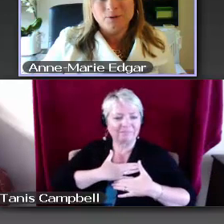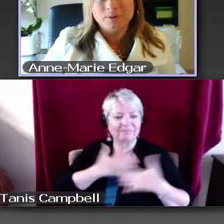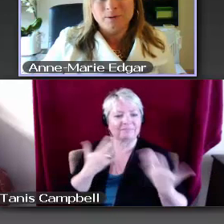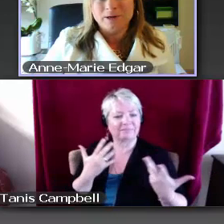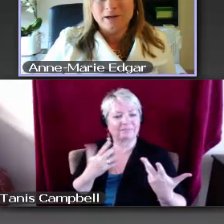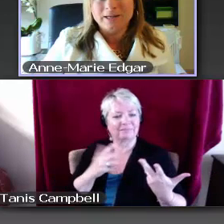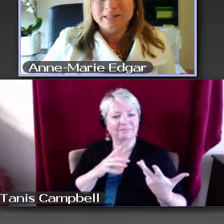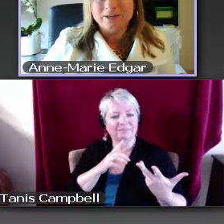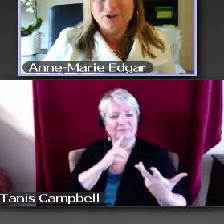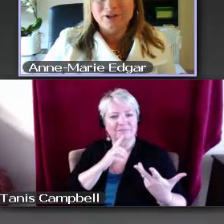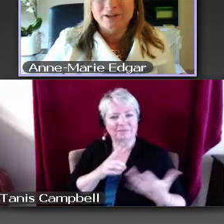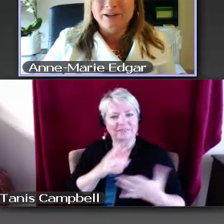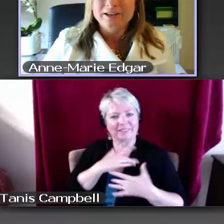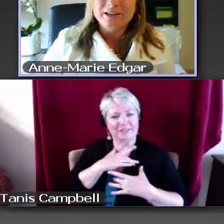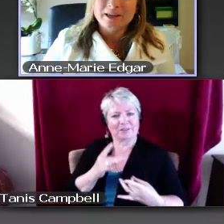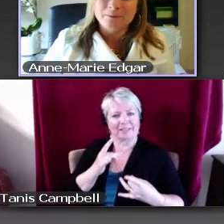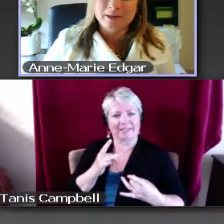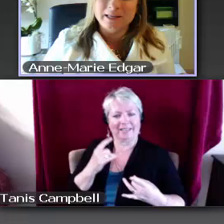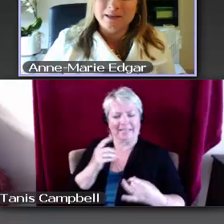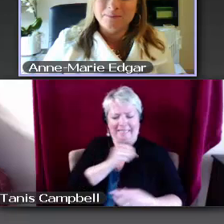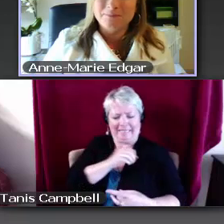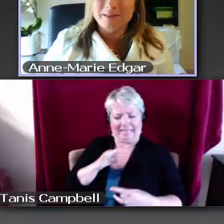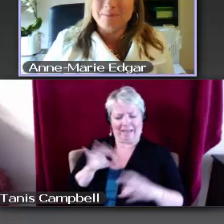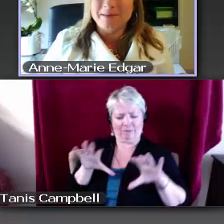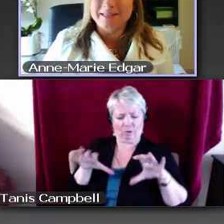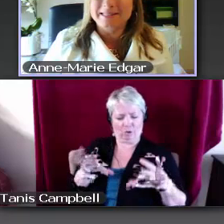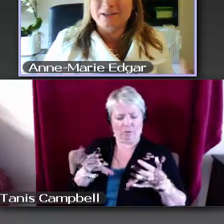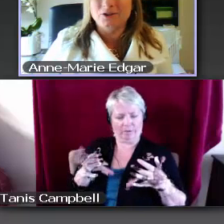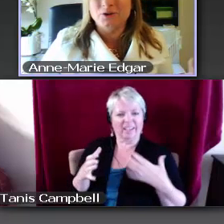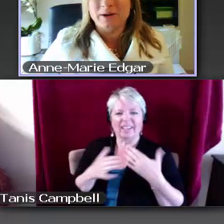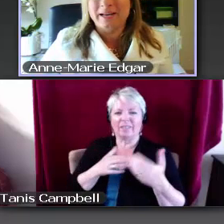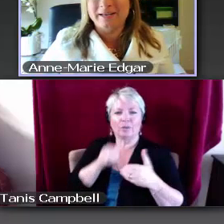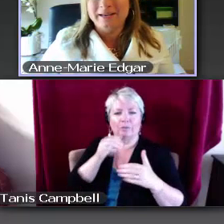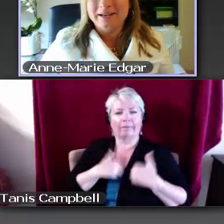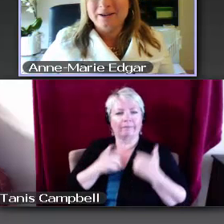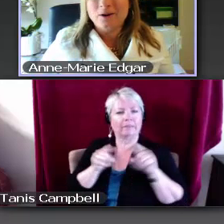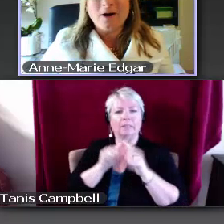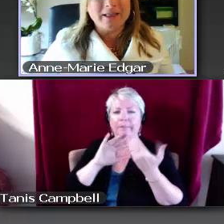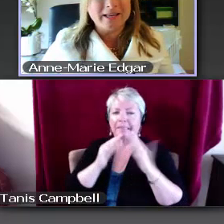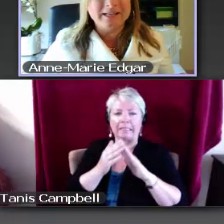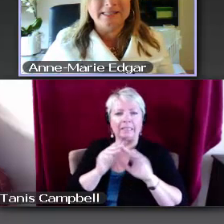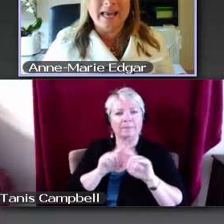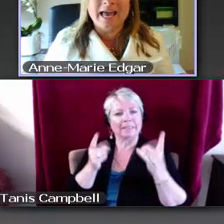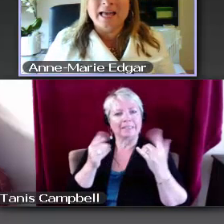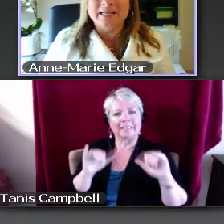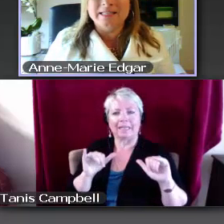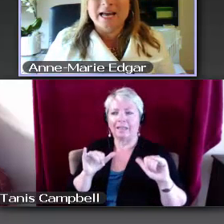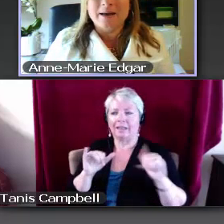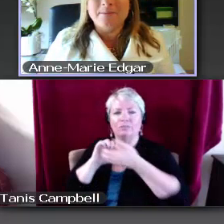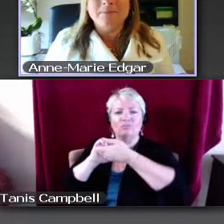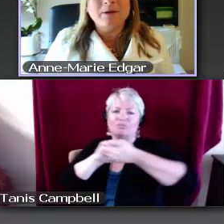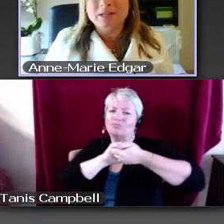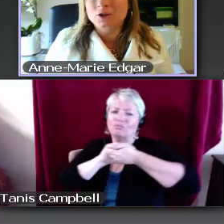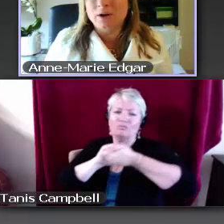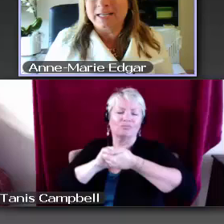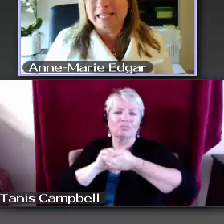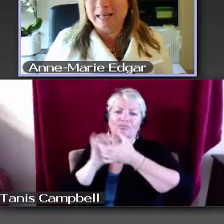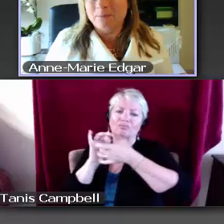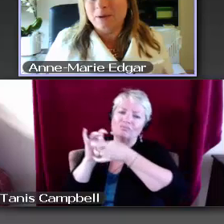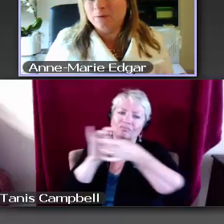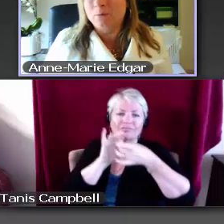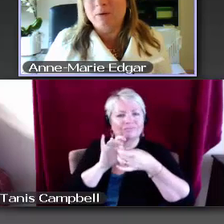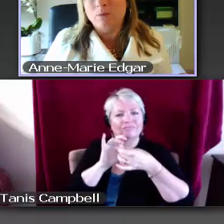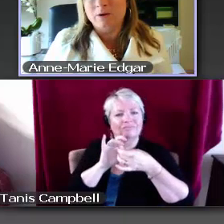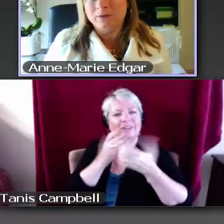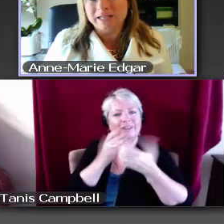in a virtual organization can really be such great colleagues and such a great